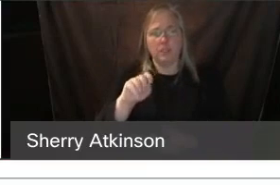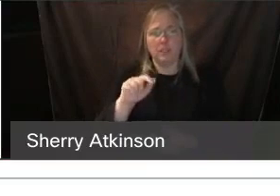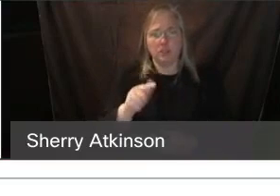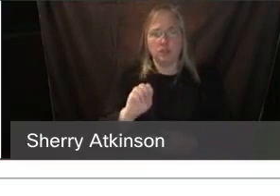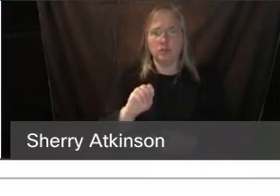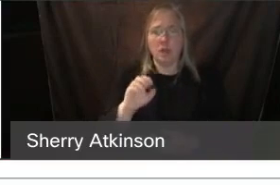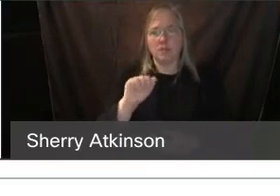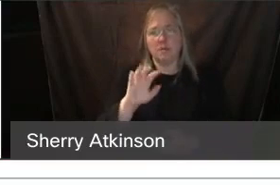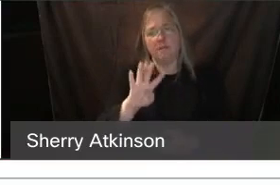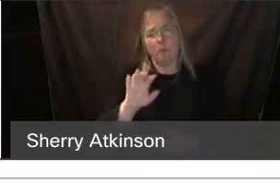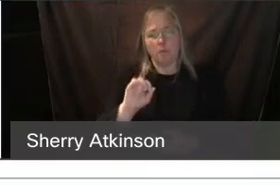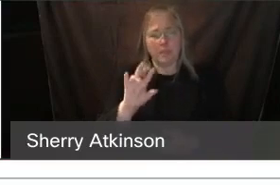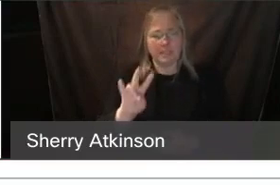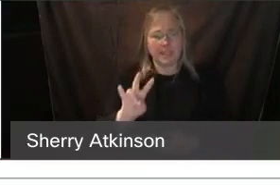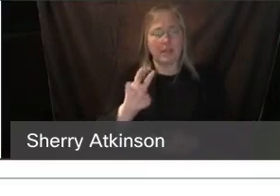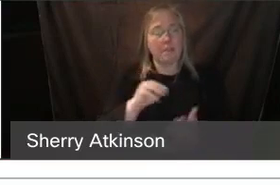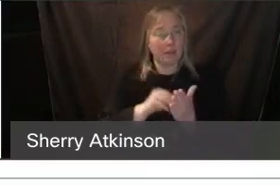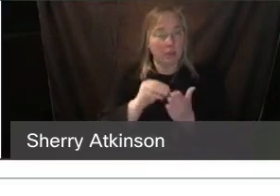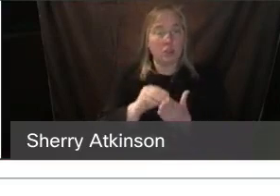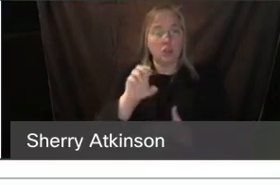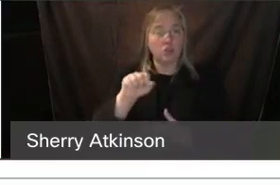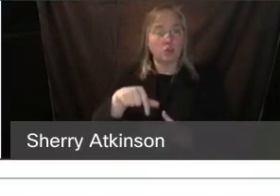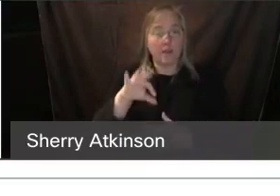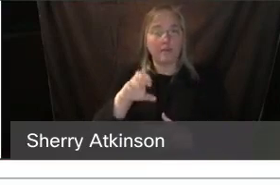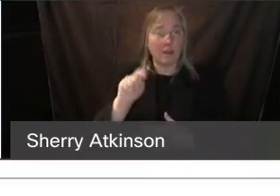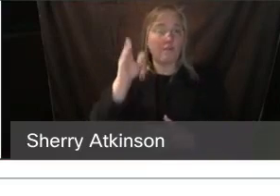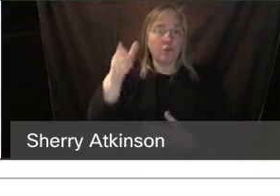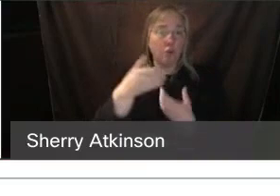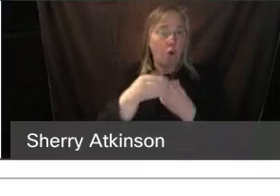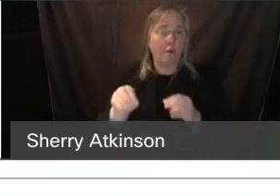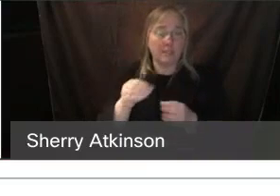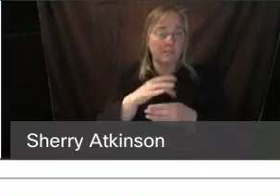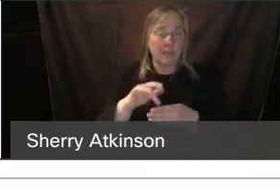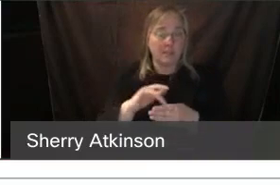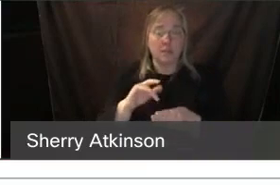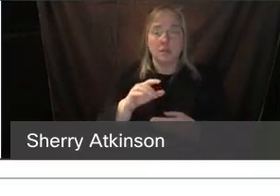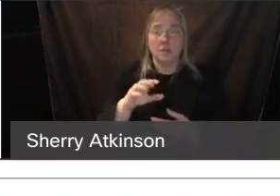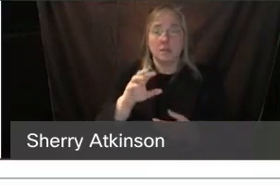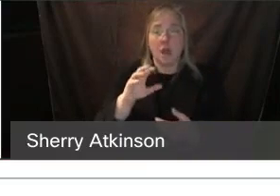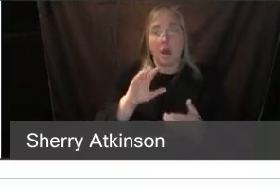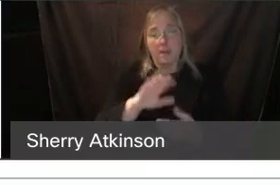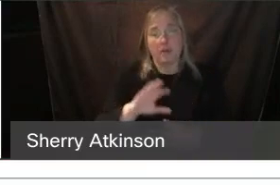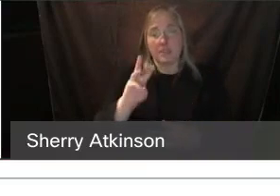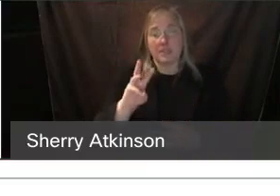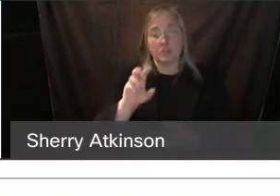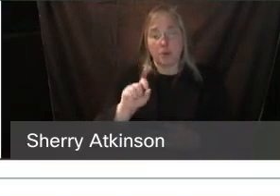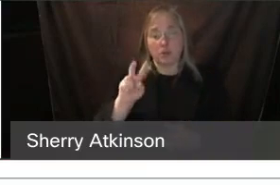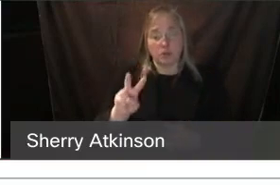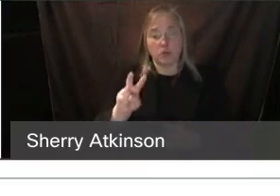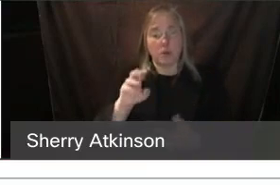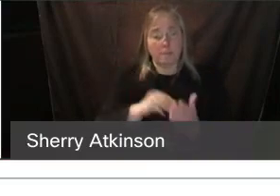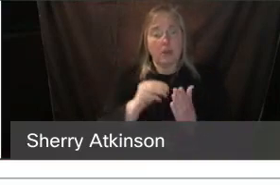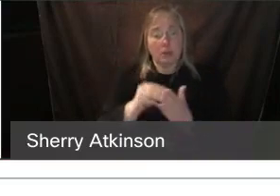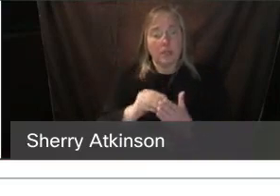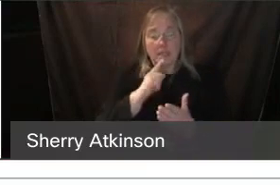feet of future office space. About 6.2 million square feet total is in the plan, and 4.7